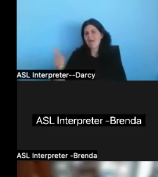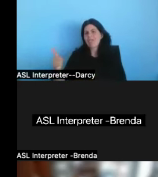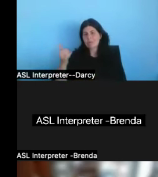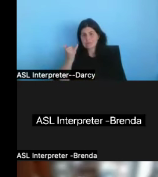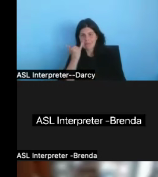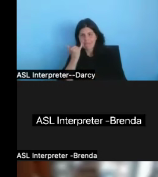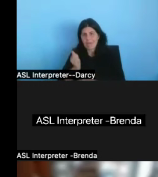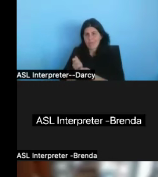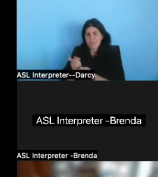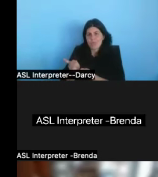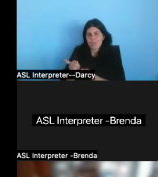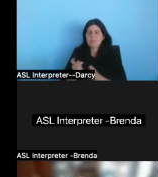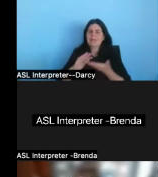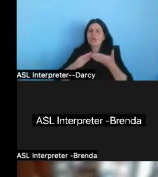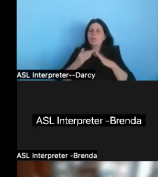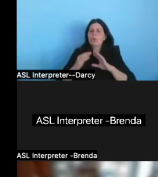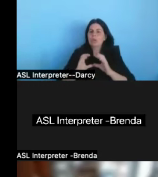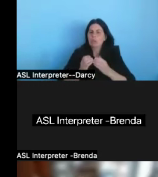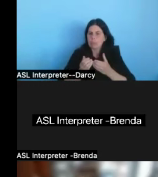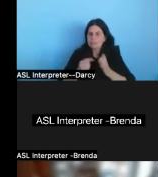So, or community groups,